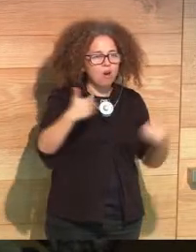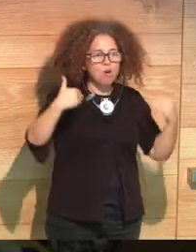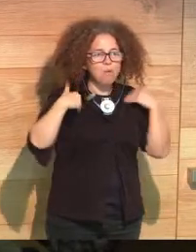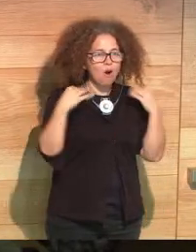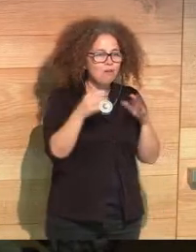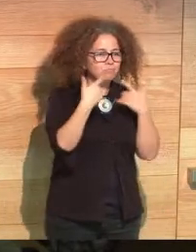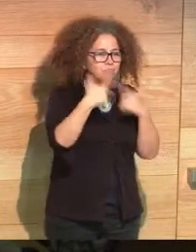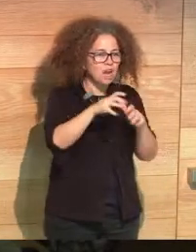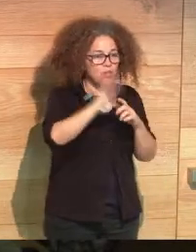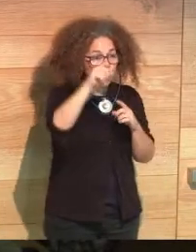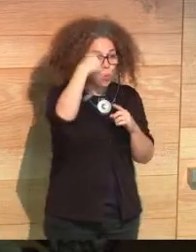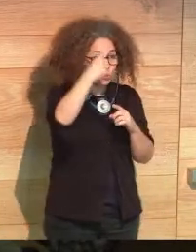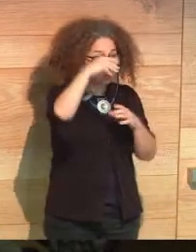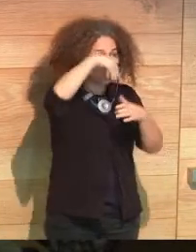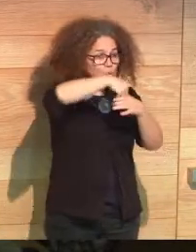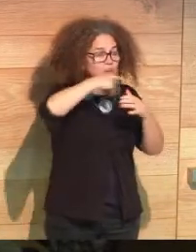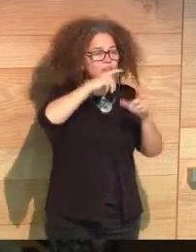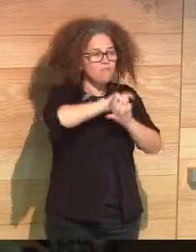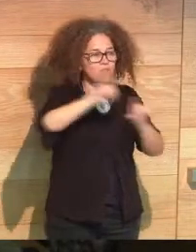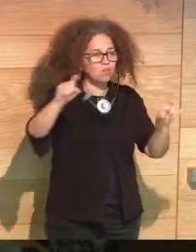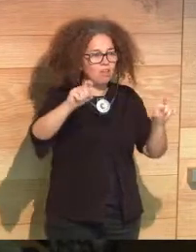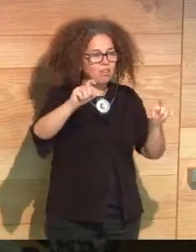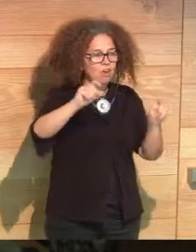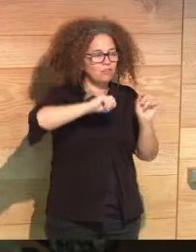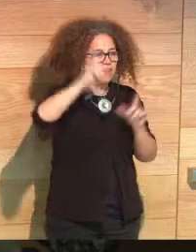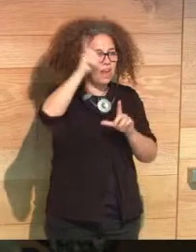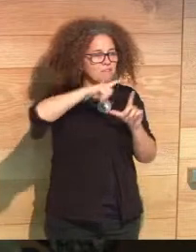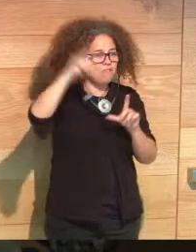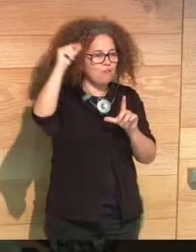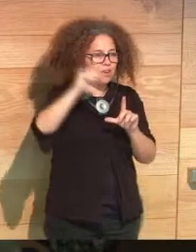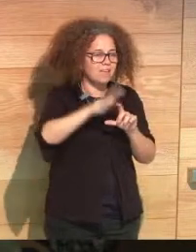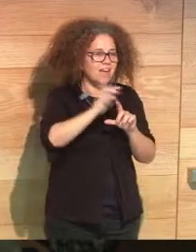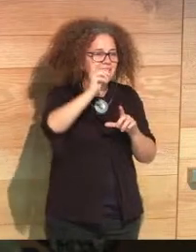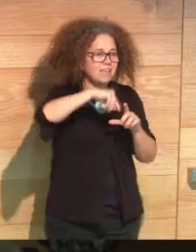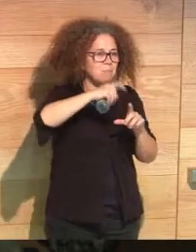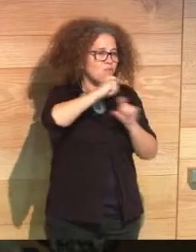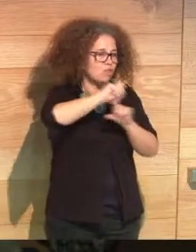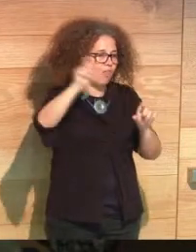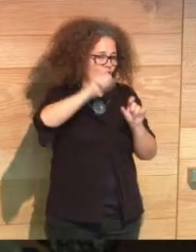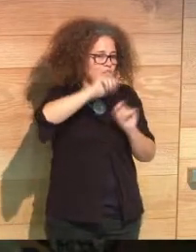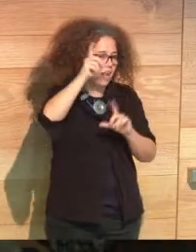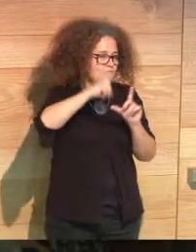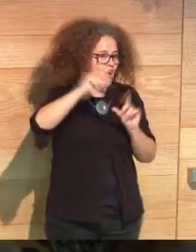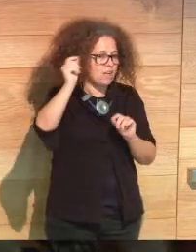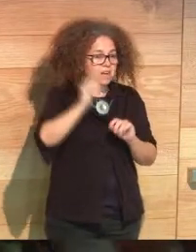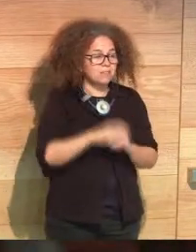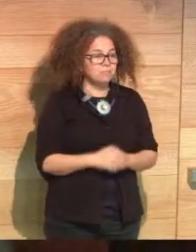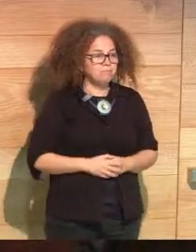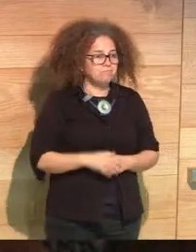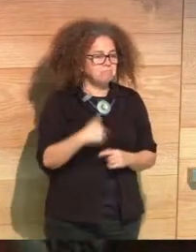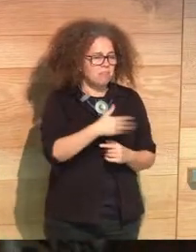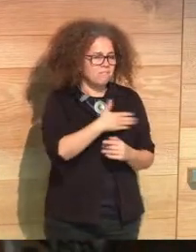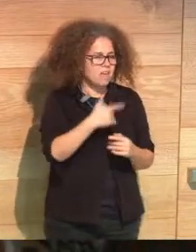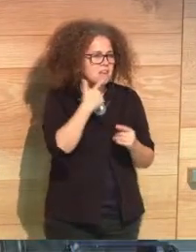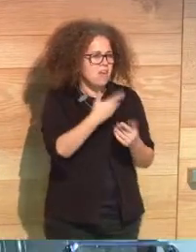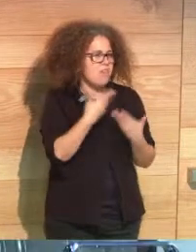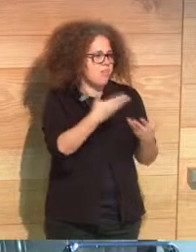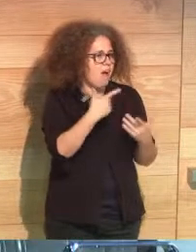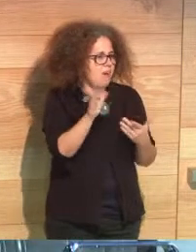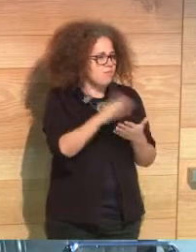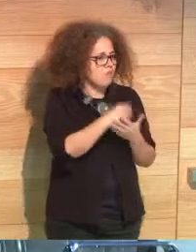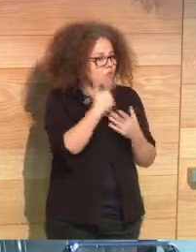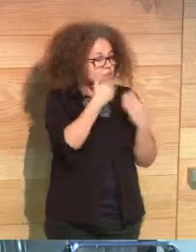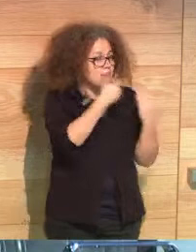of the Department of Culture at Fundación Telefónica and Espacio Fundación Telefónica. And I would like to